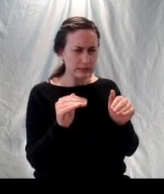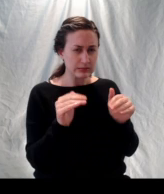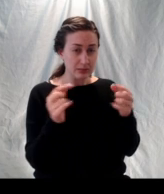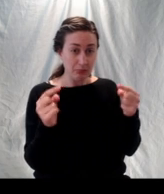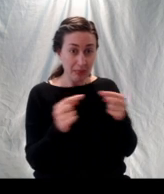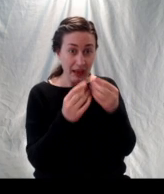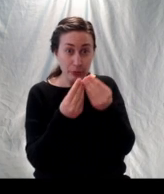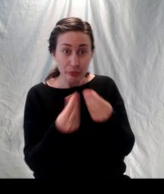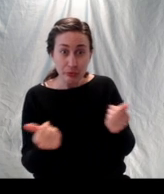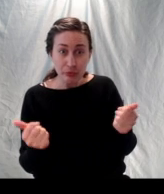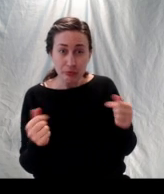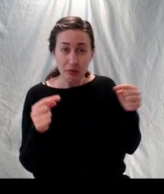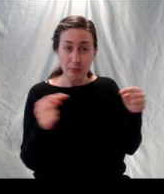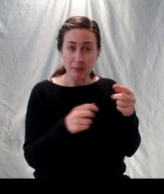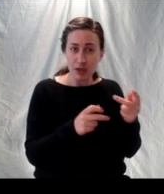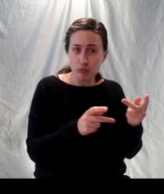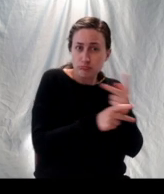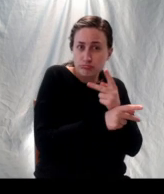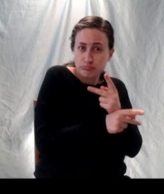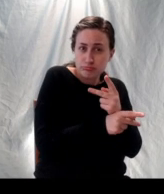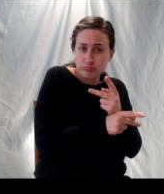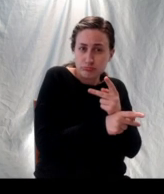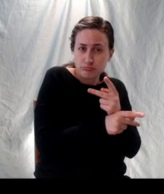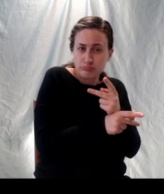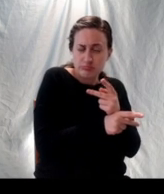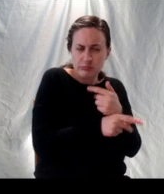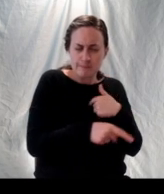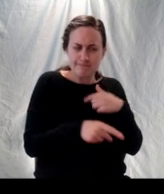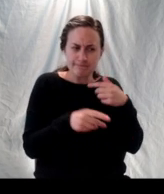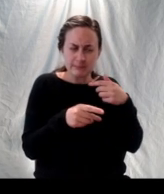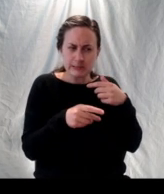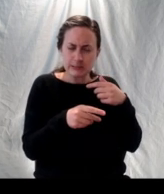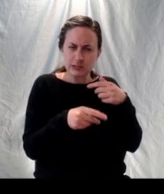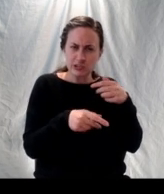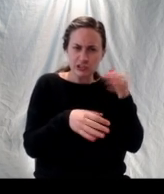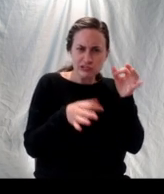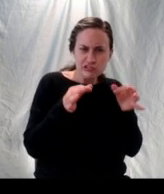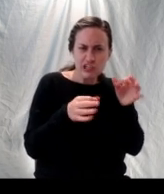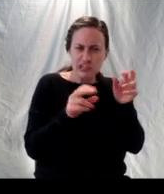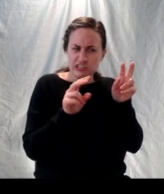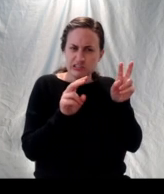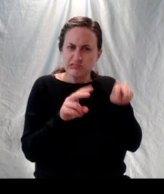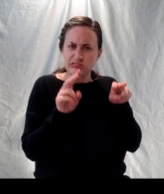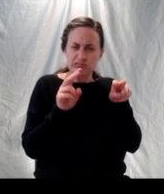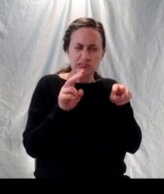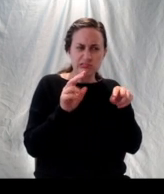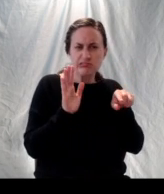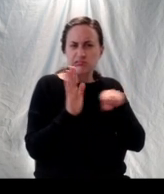don't have to be upset by it. Just be aware of it. Take note of it.